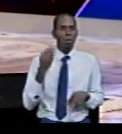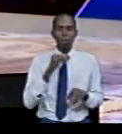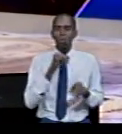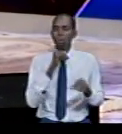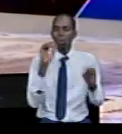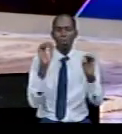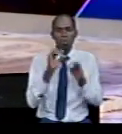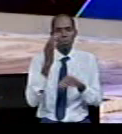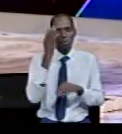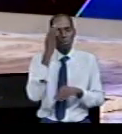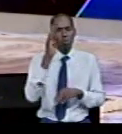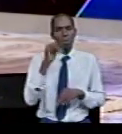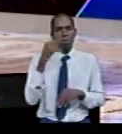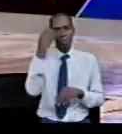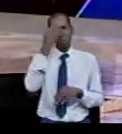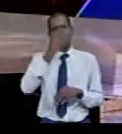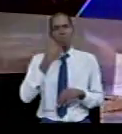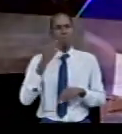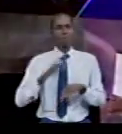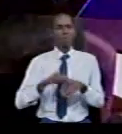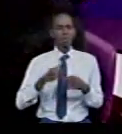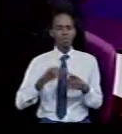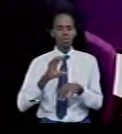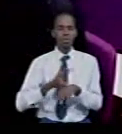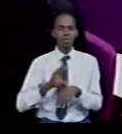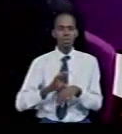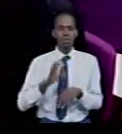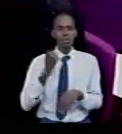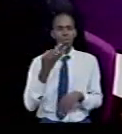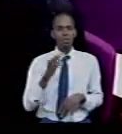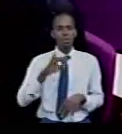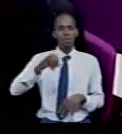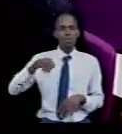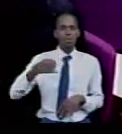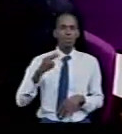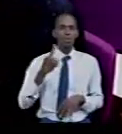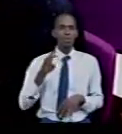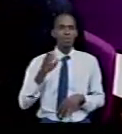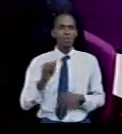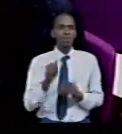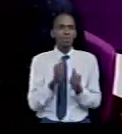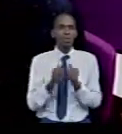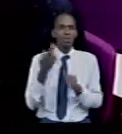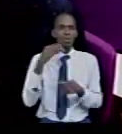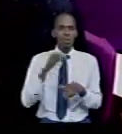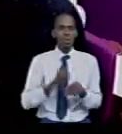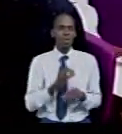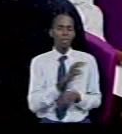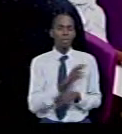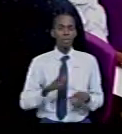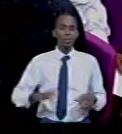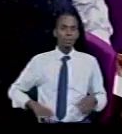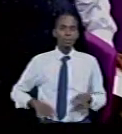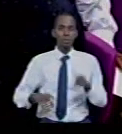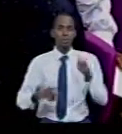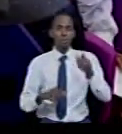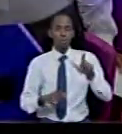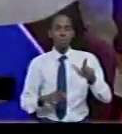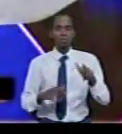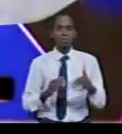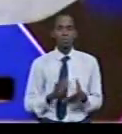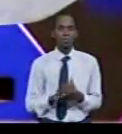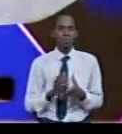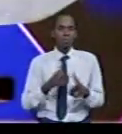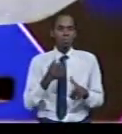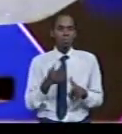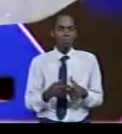face unto the churches of Judea, which were in Christ. 23 then tells us,